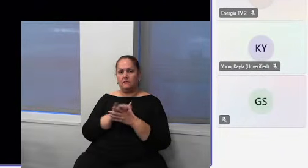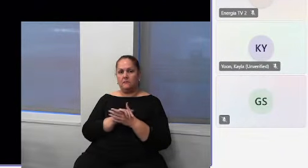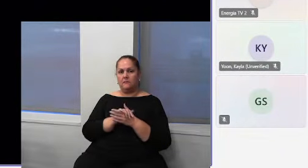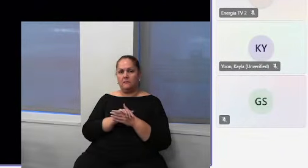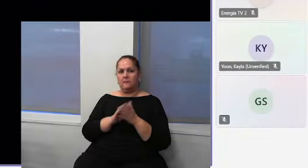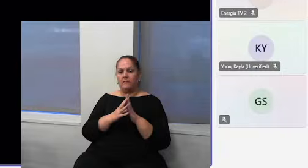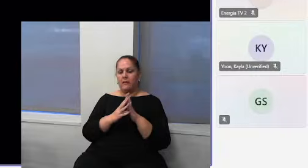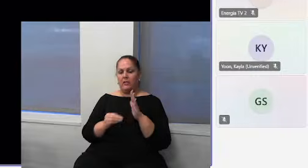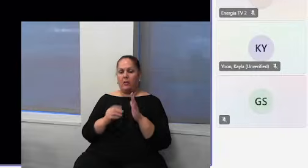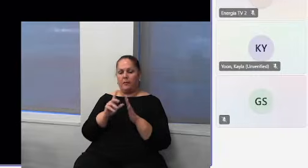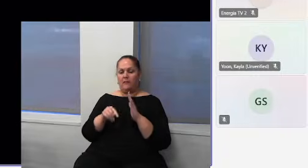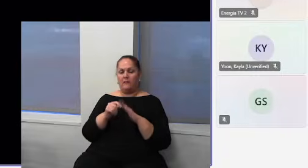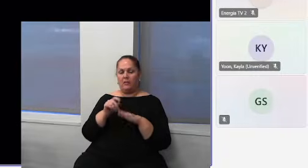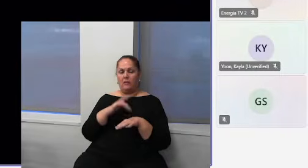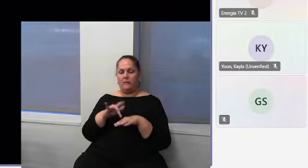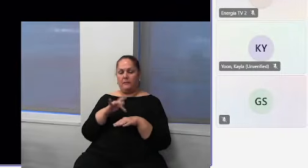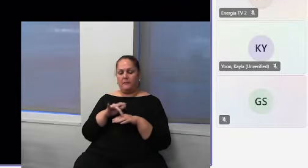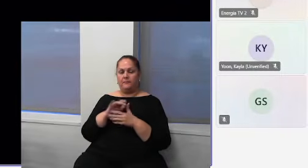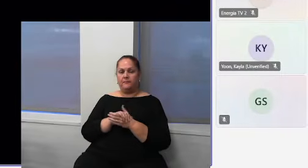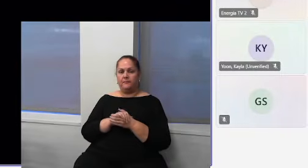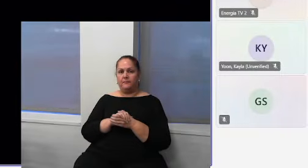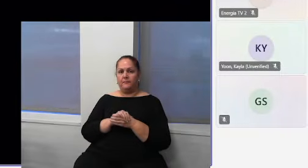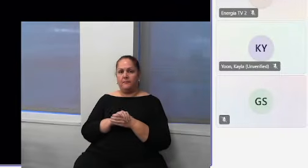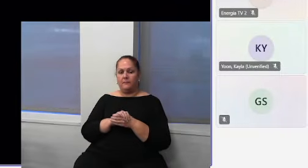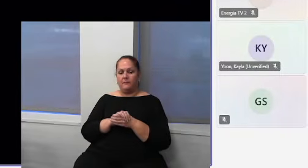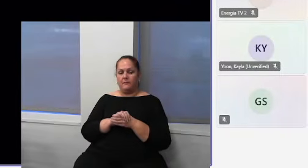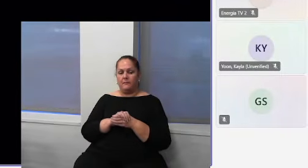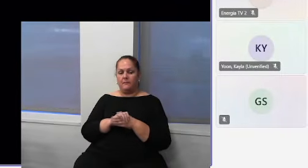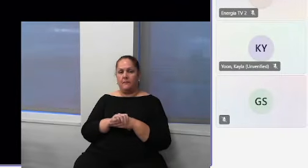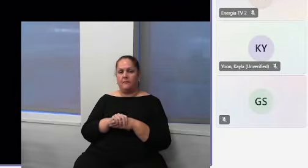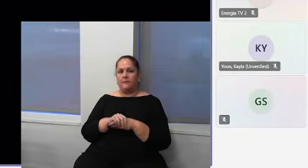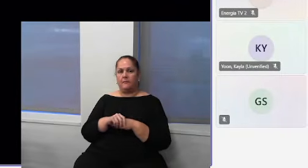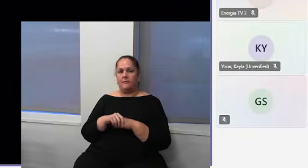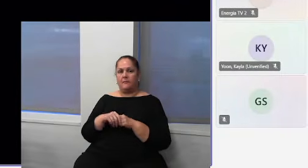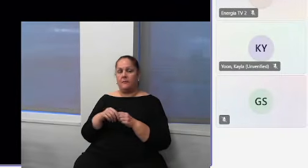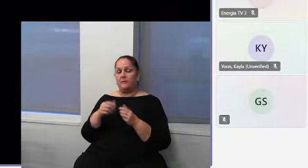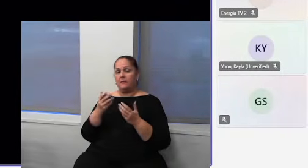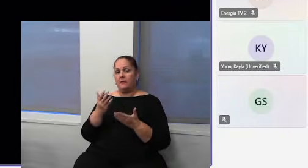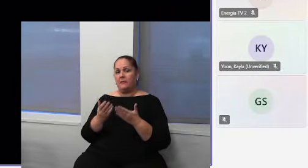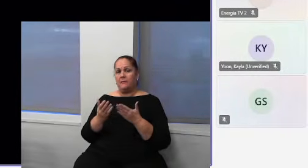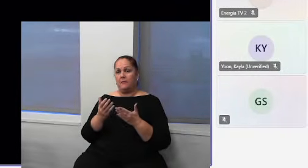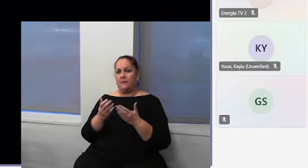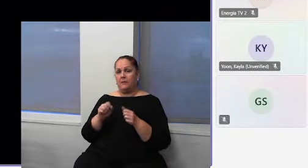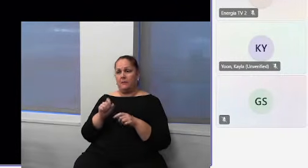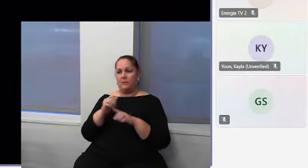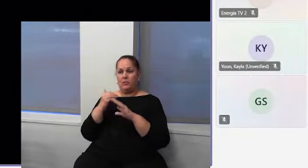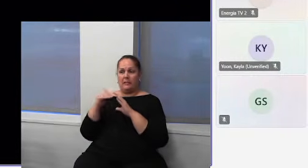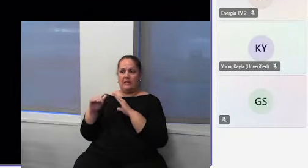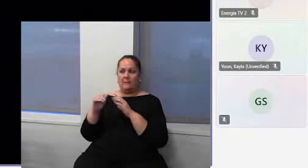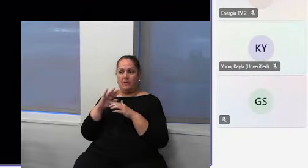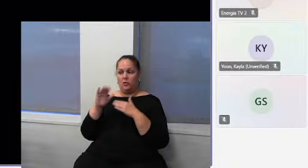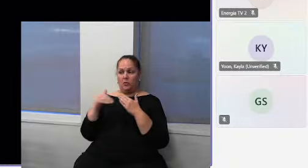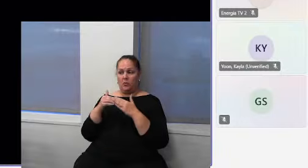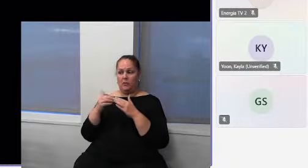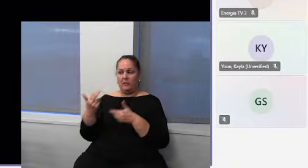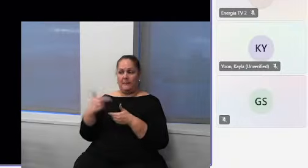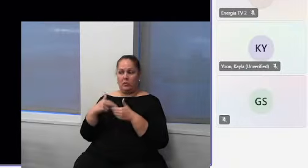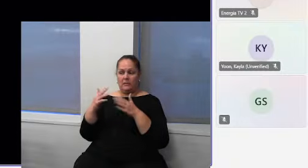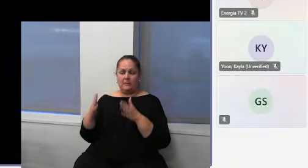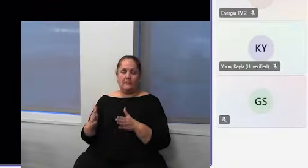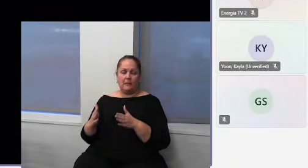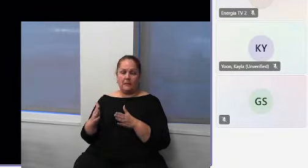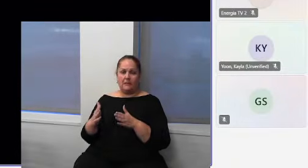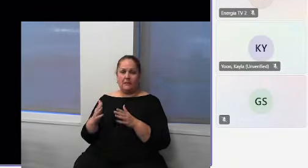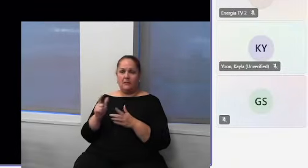the copy of the video available in either our website, or we can maybe shoot an email to all